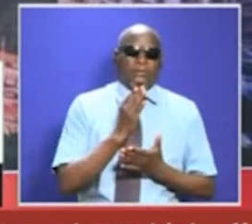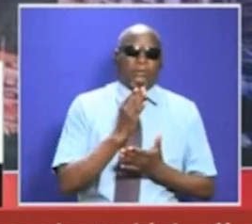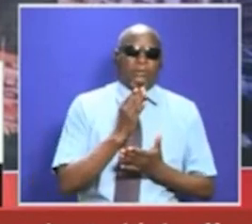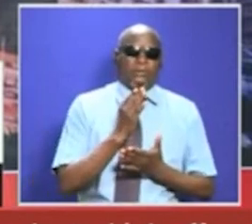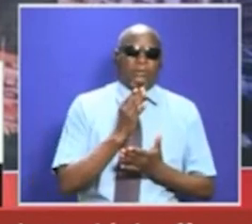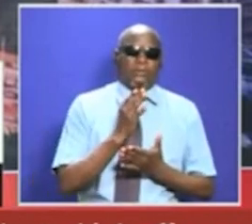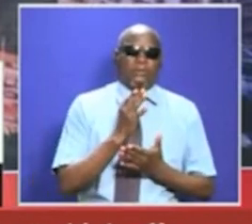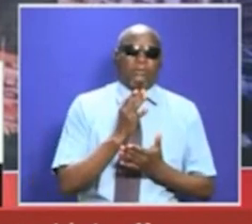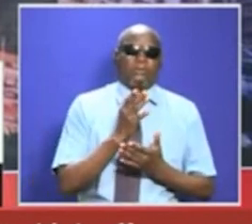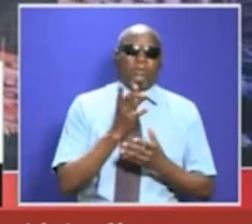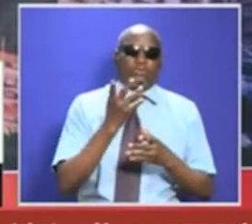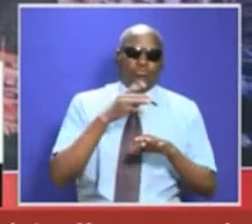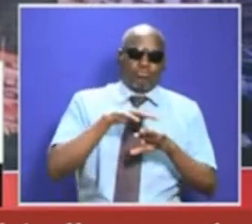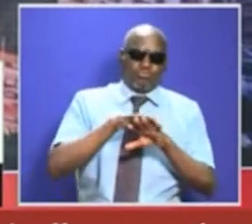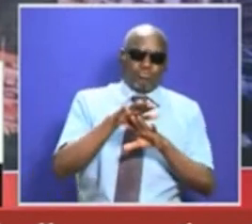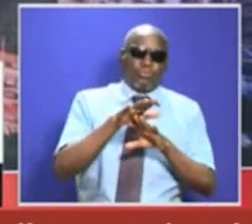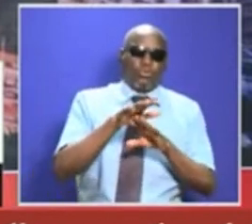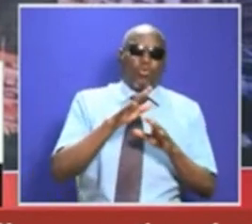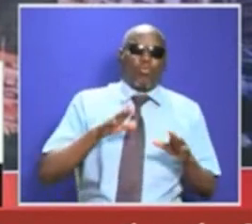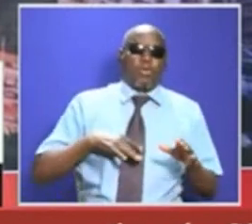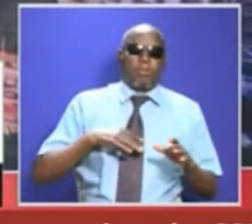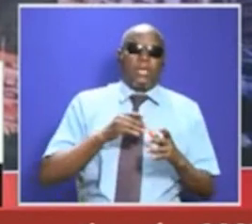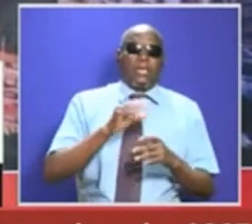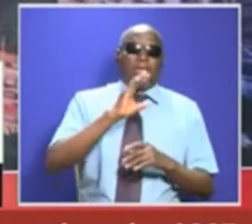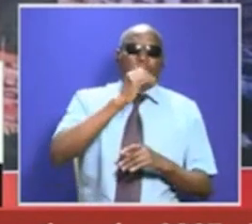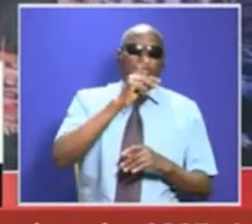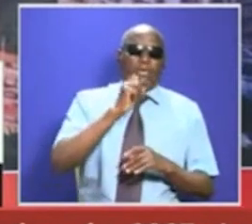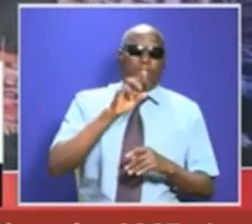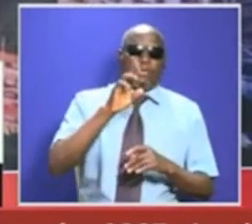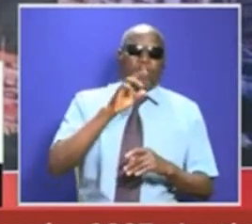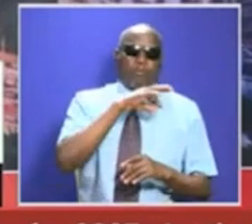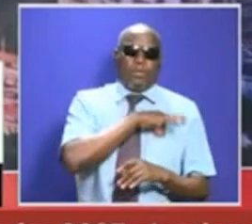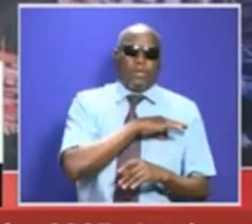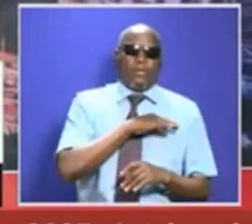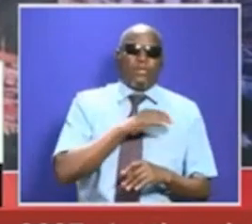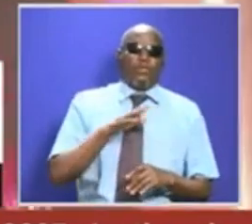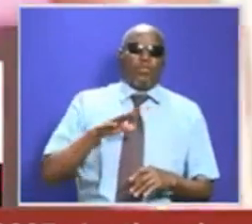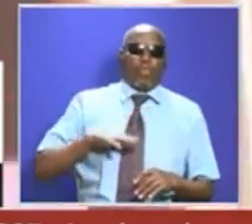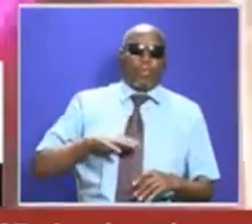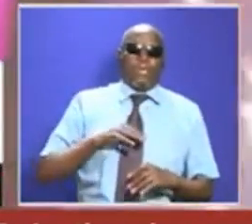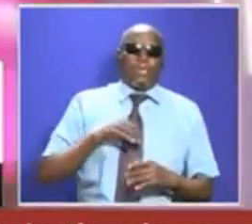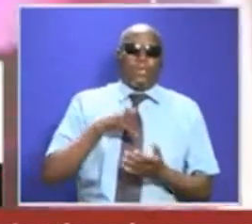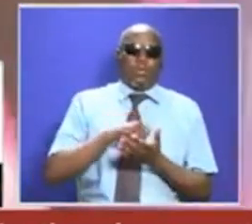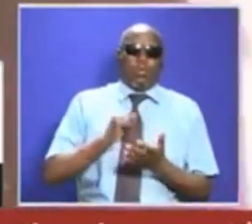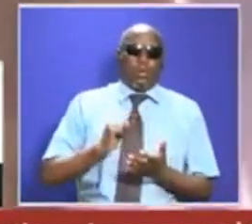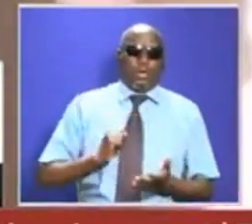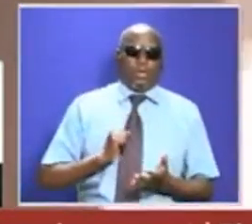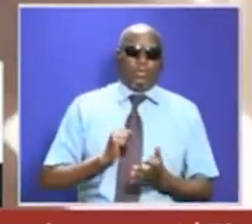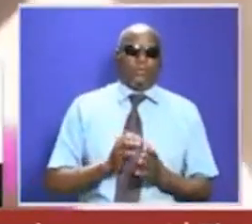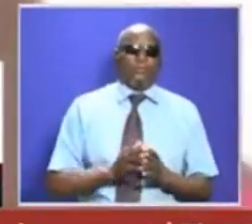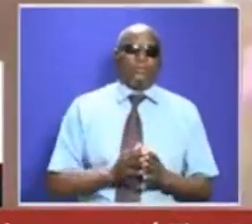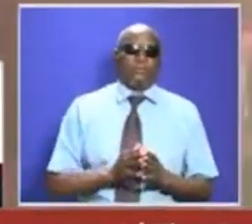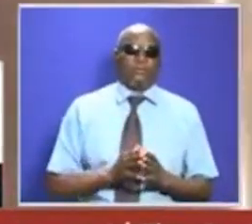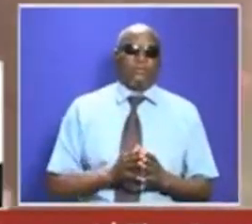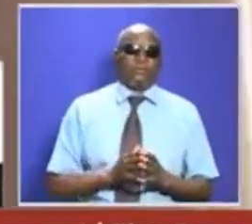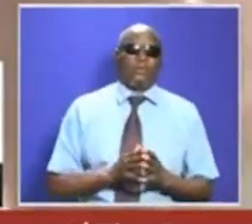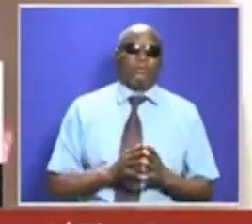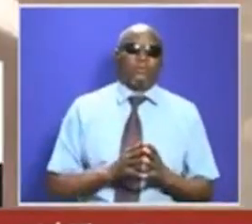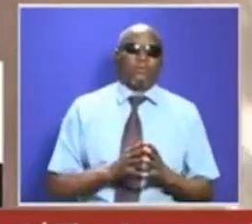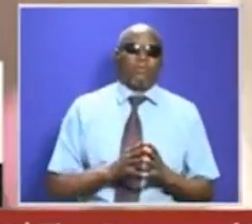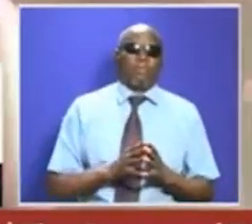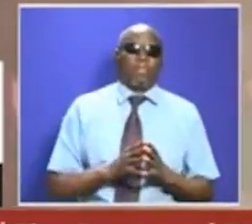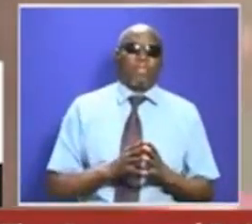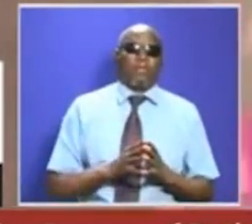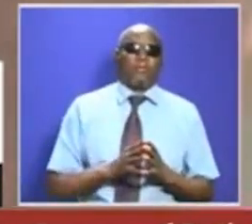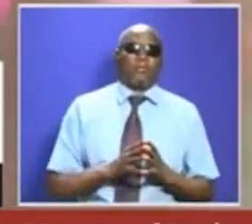encapsulated in the Women's Charter for the benefits of women and girls. In a bid to promote and safeguard women and